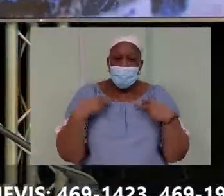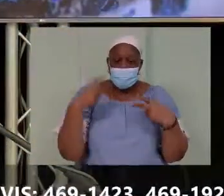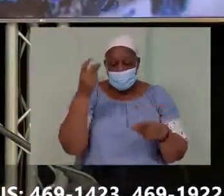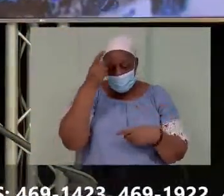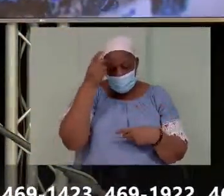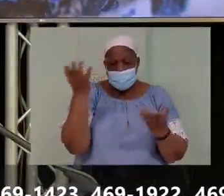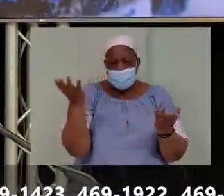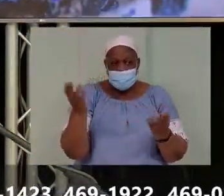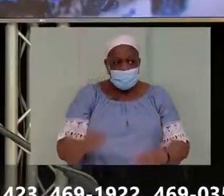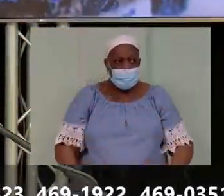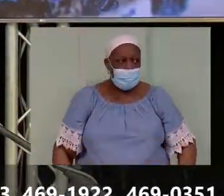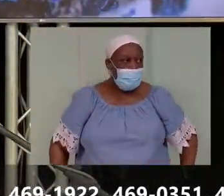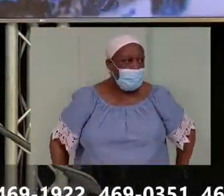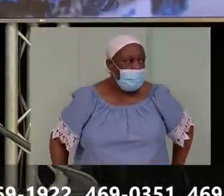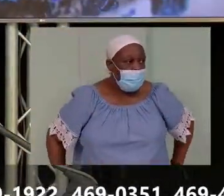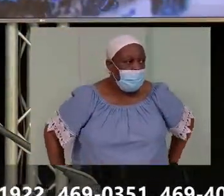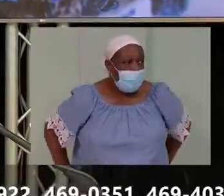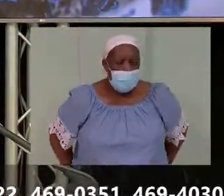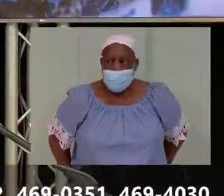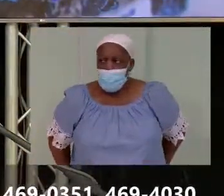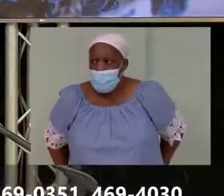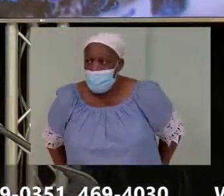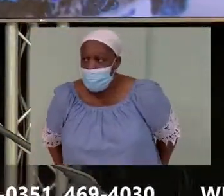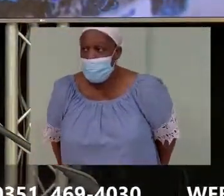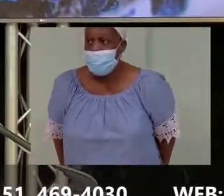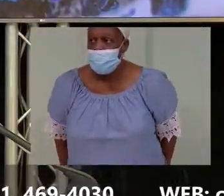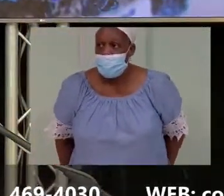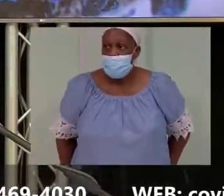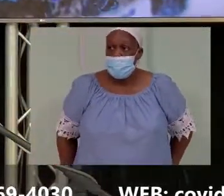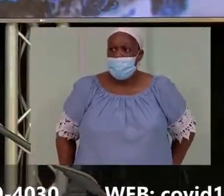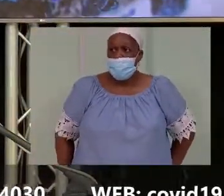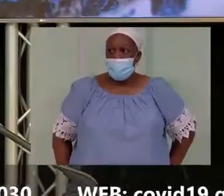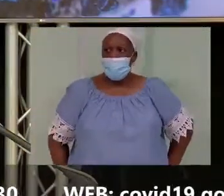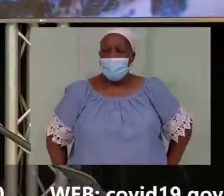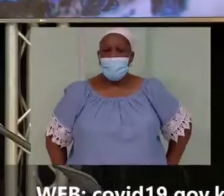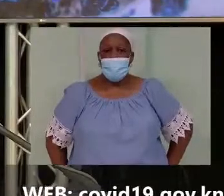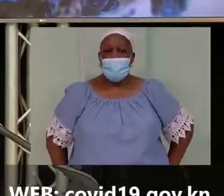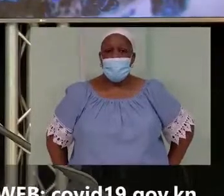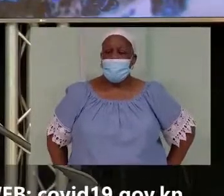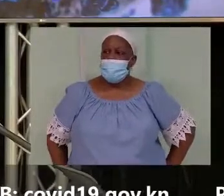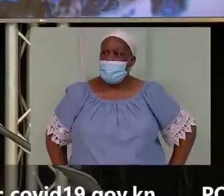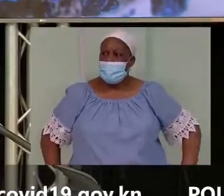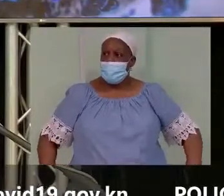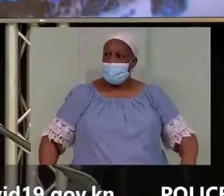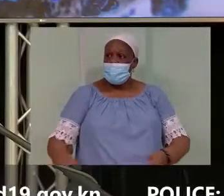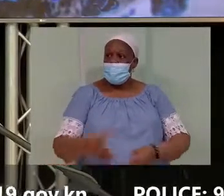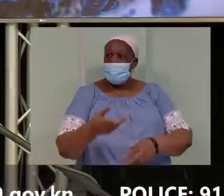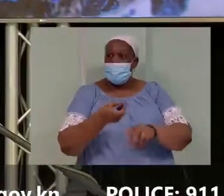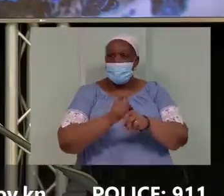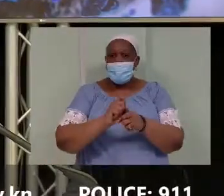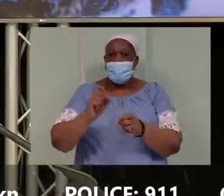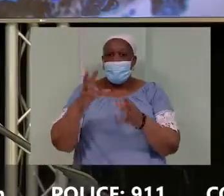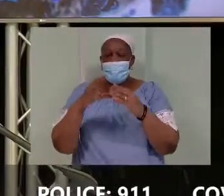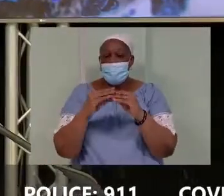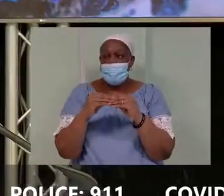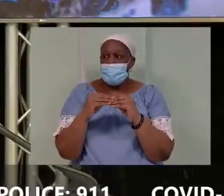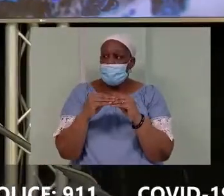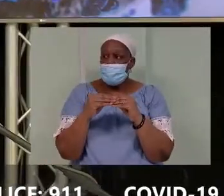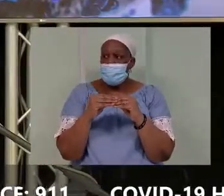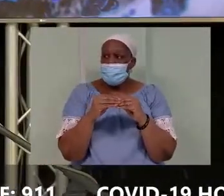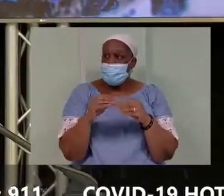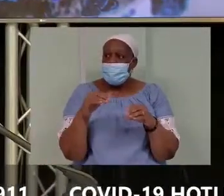Okay, this next question. Coming out of a meeting at a preschool, we were told high